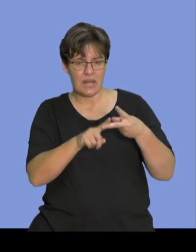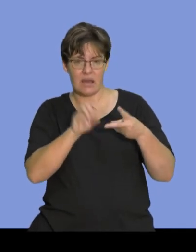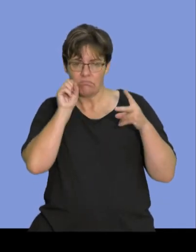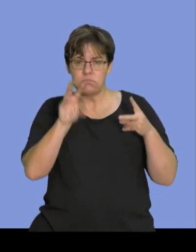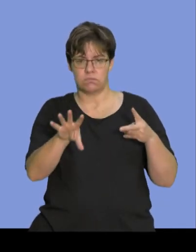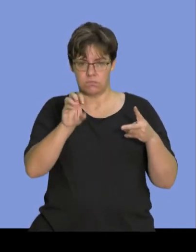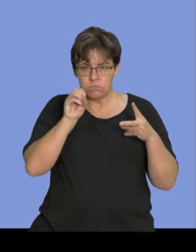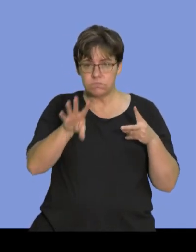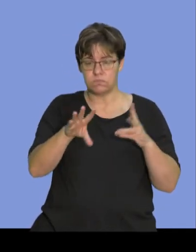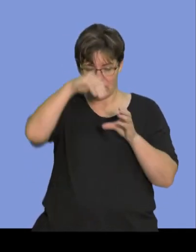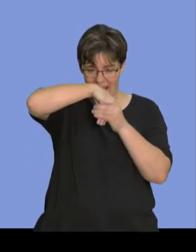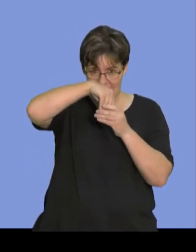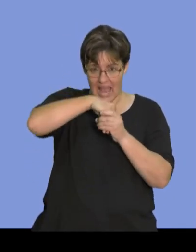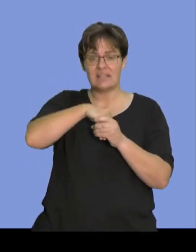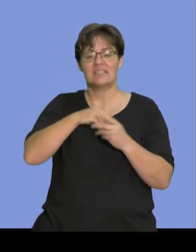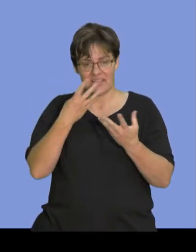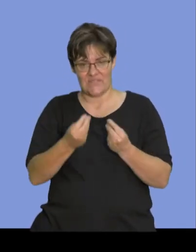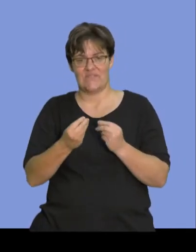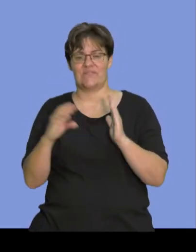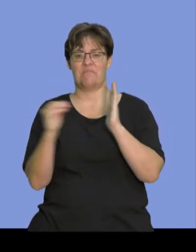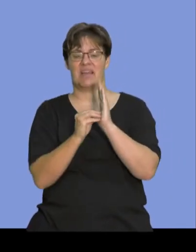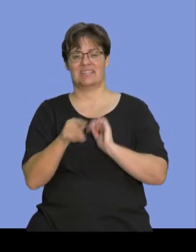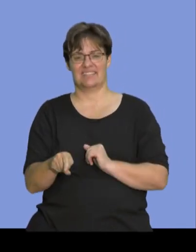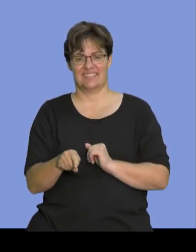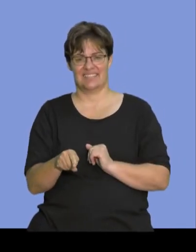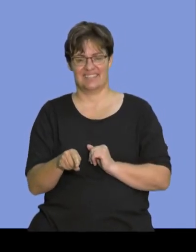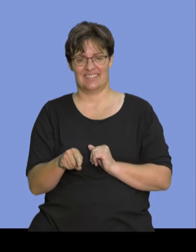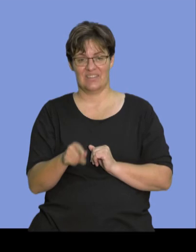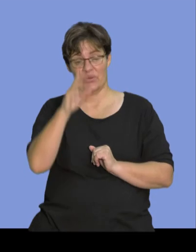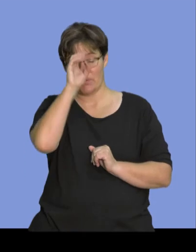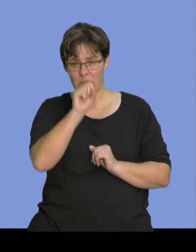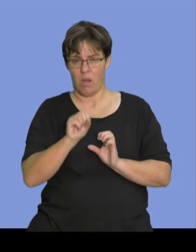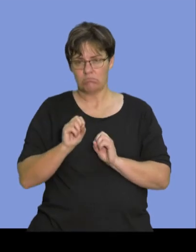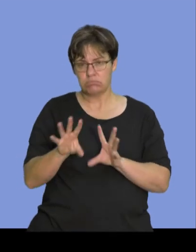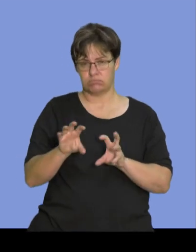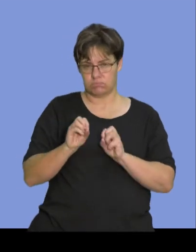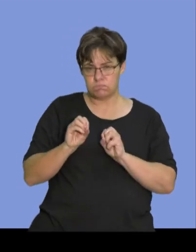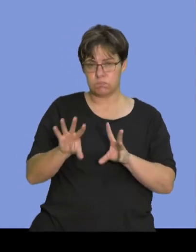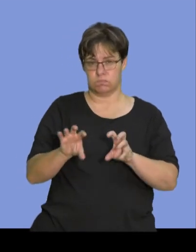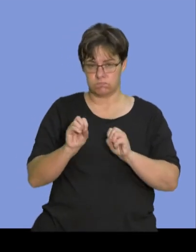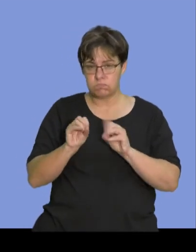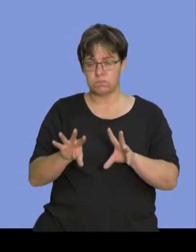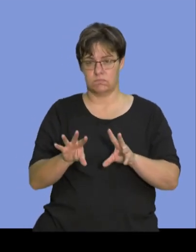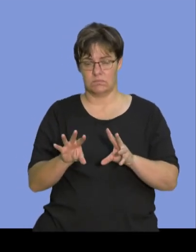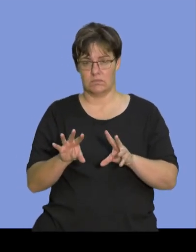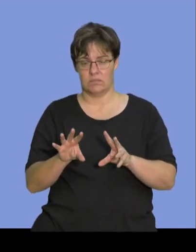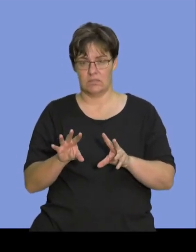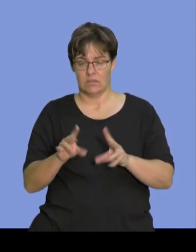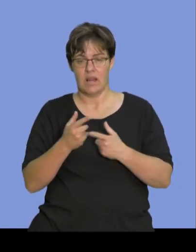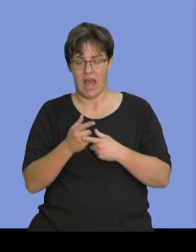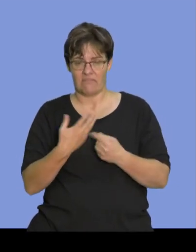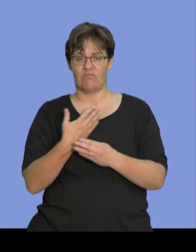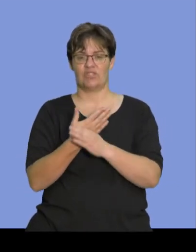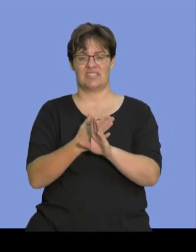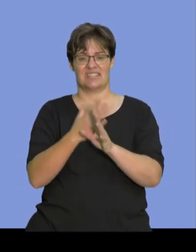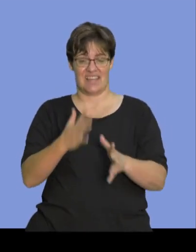contain magnets, okay, because where there is supposed to be, remember what a speaker does. A speaker is actually a